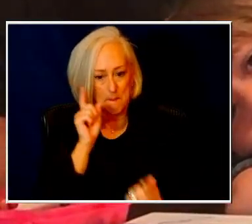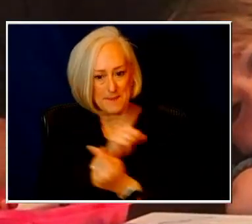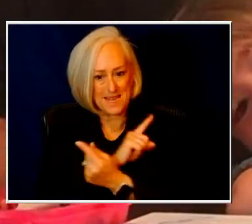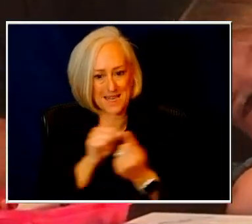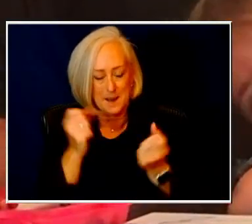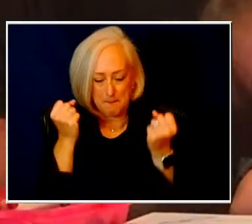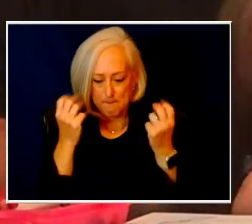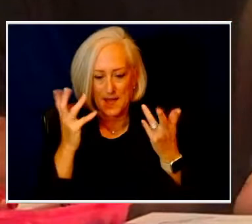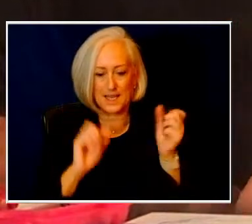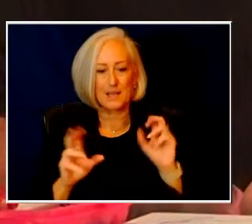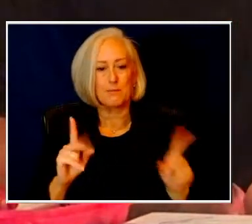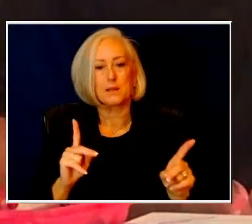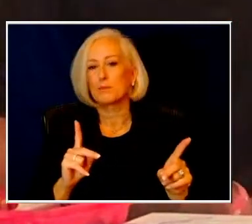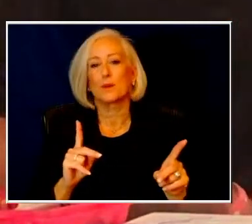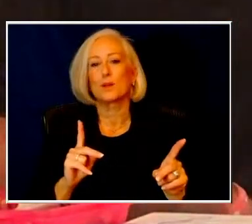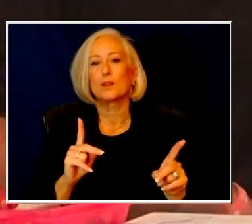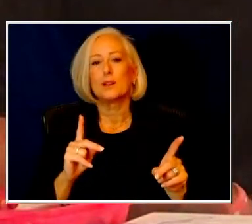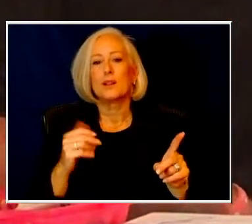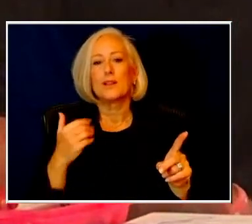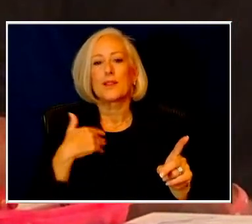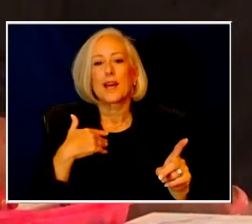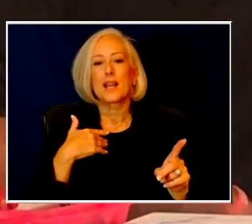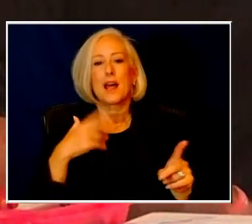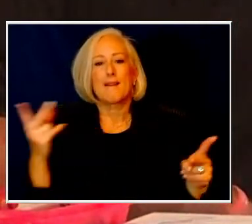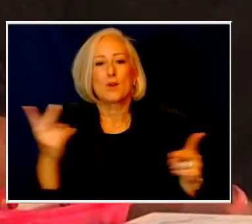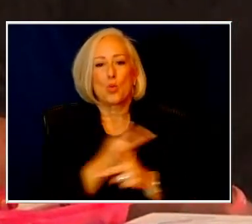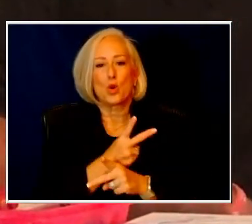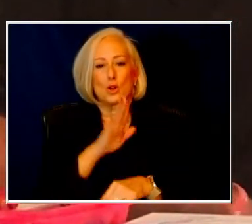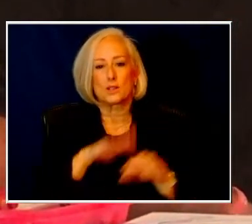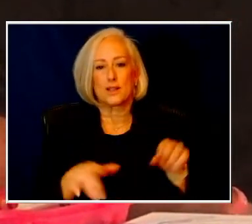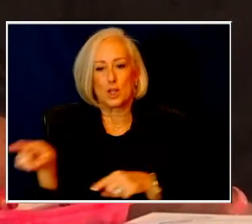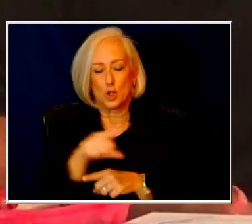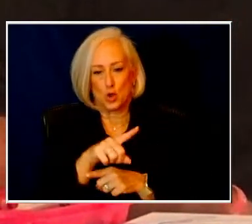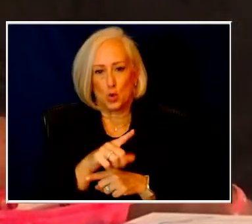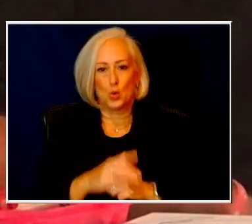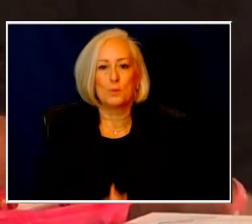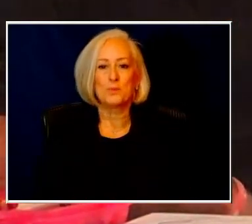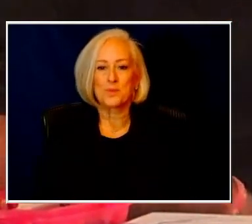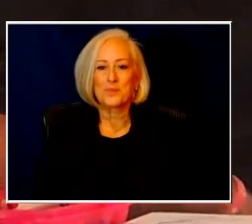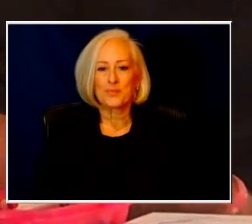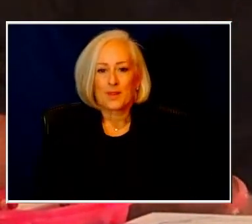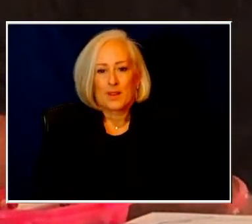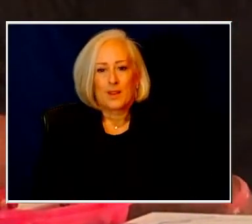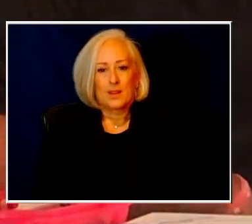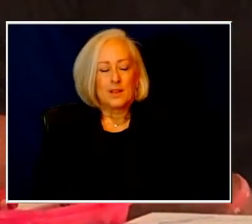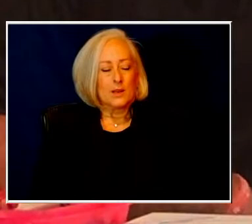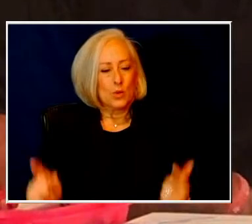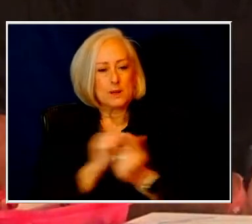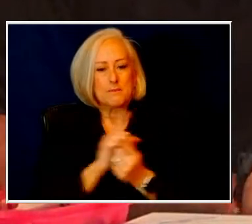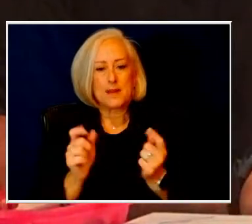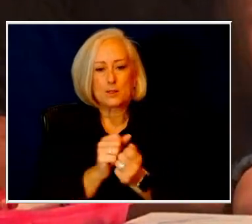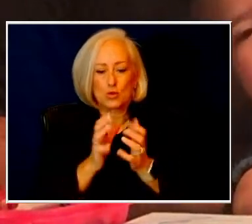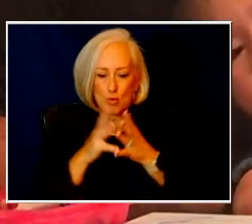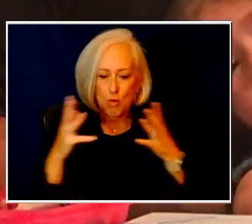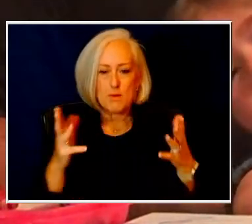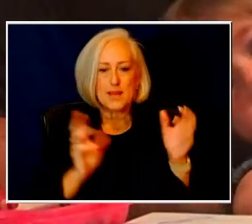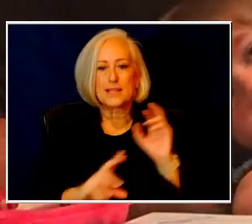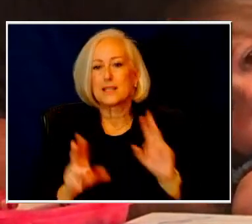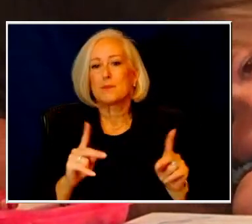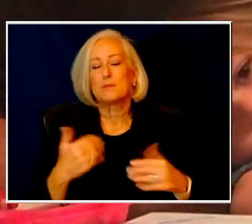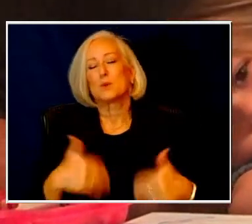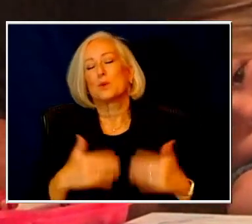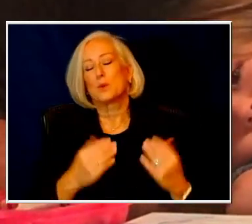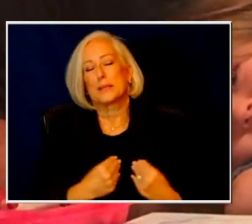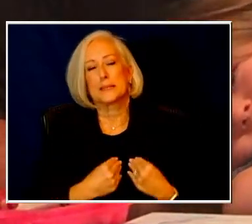having, you know, that have it way worse than you. And, you know, we met so many people that were just an inspiration